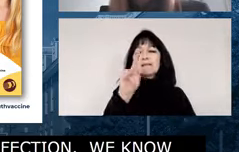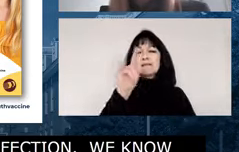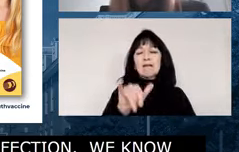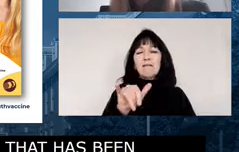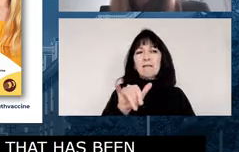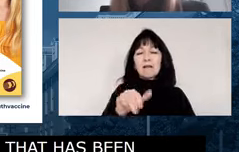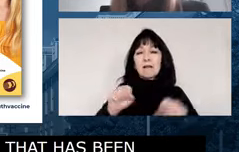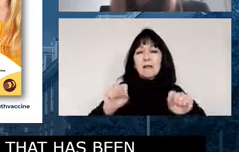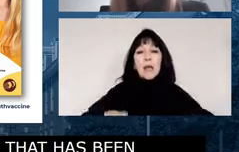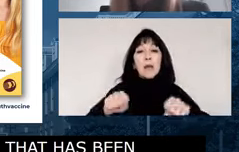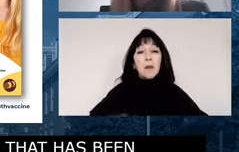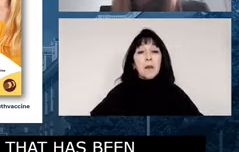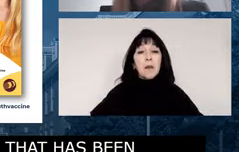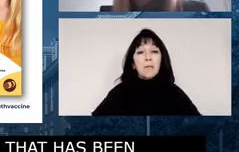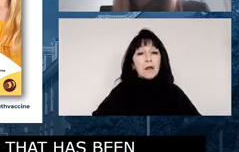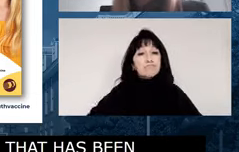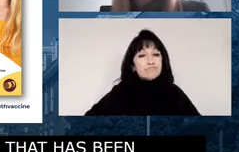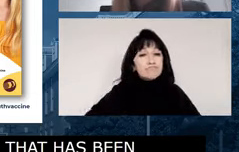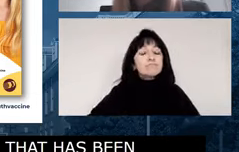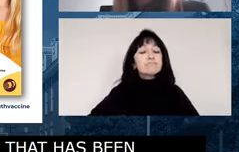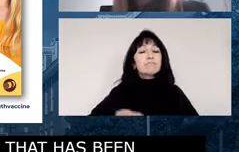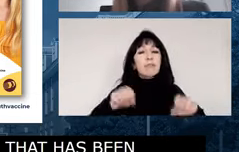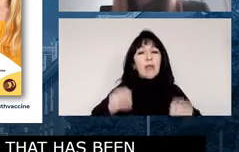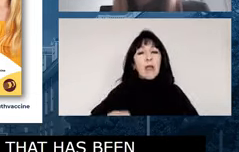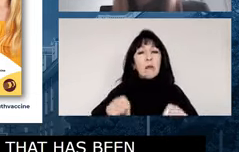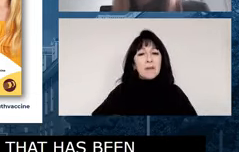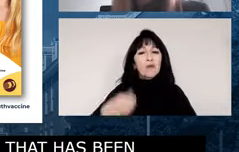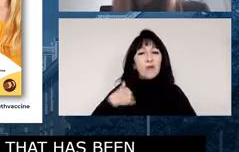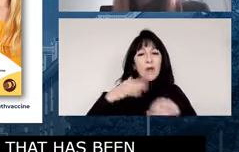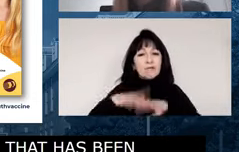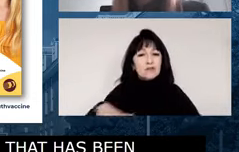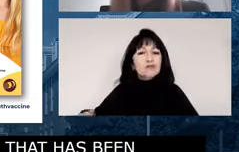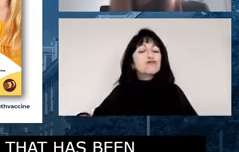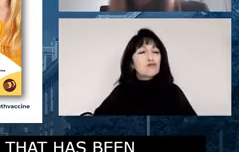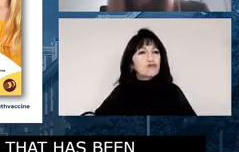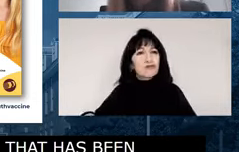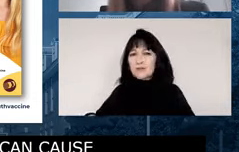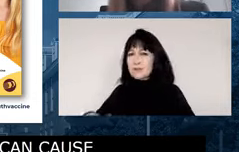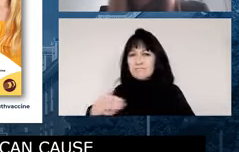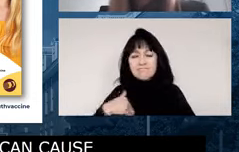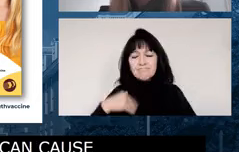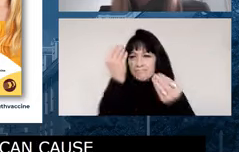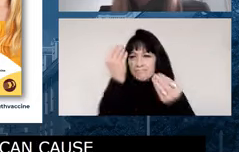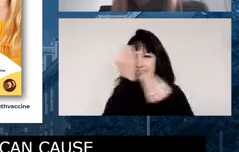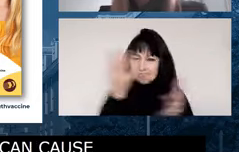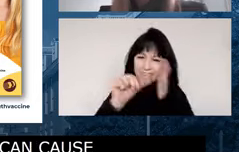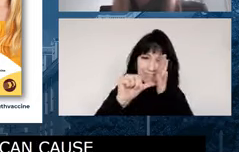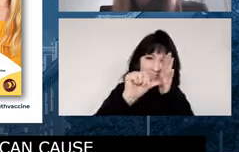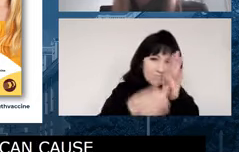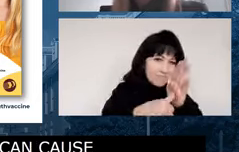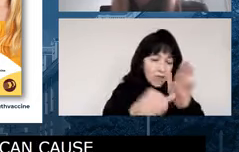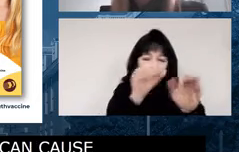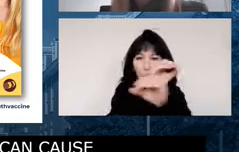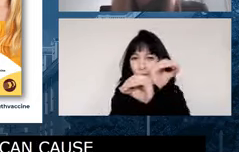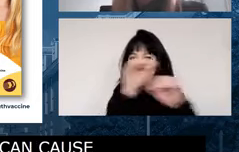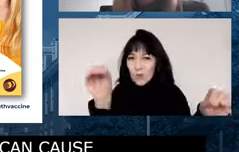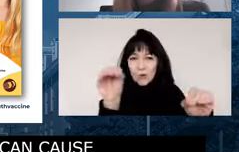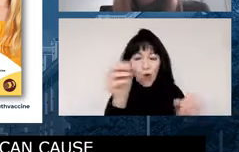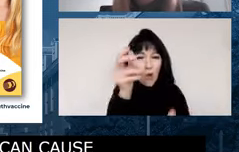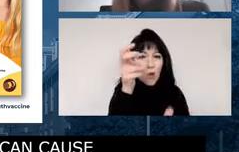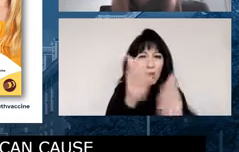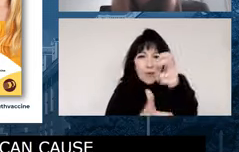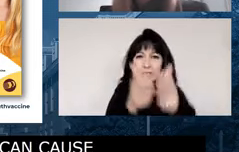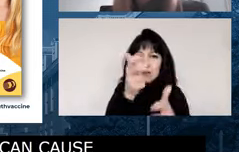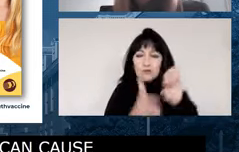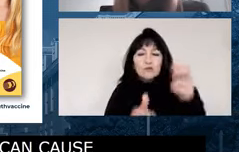want to reassure you that no reproductive side effects or fertility issues have been seen. The vaccination is supported by